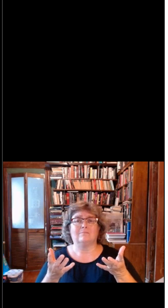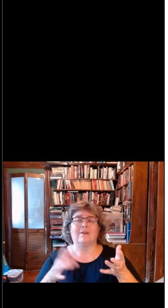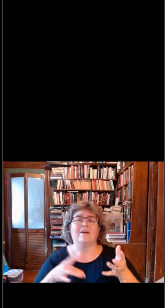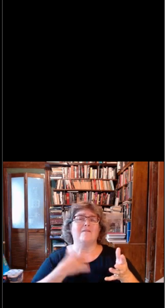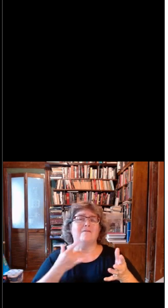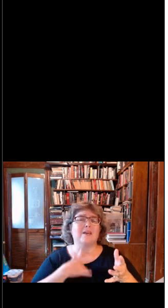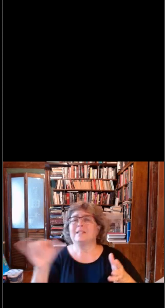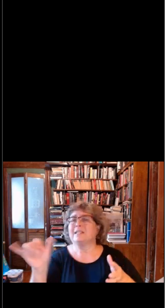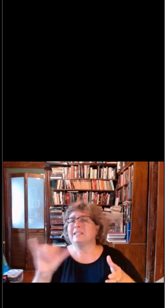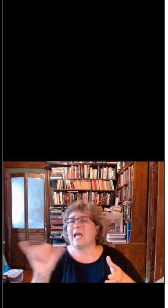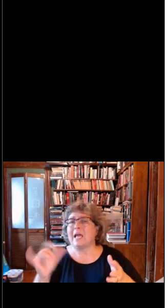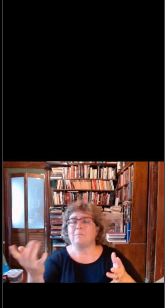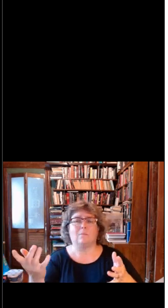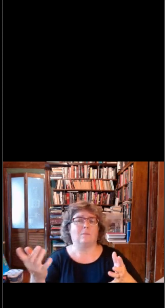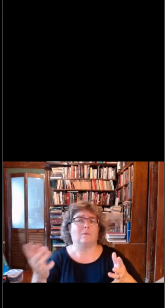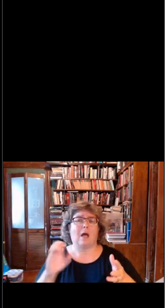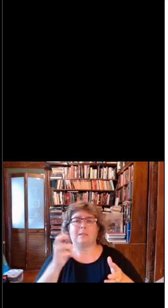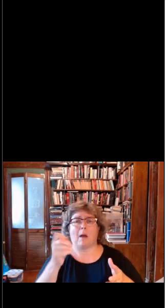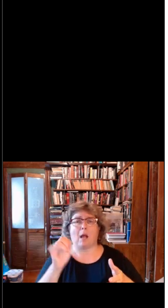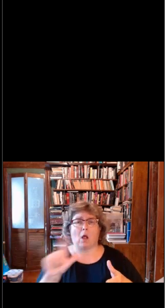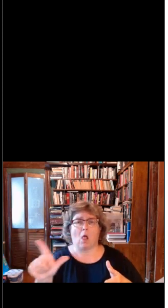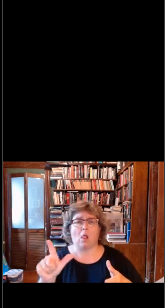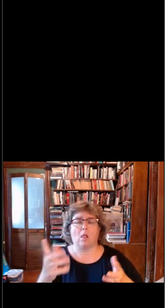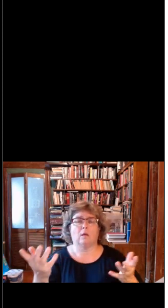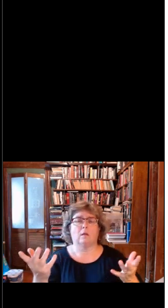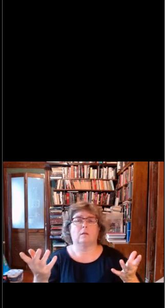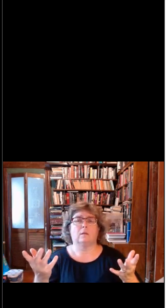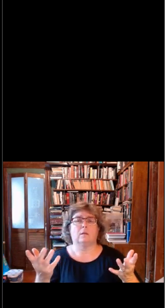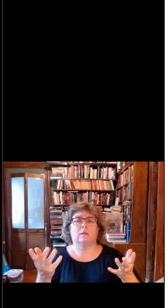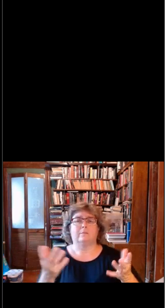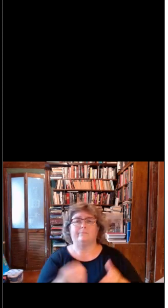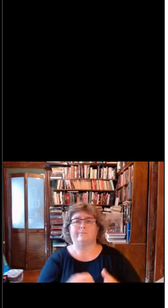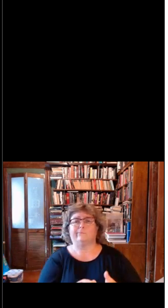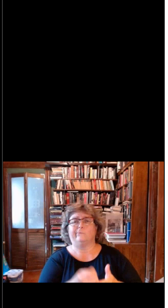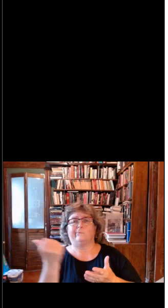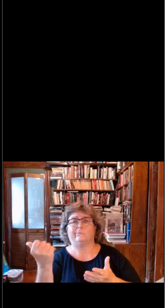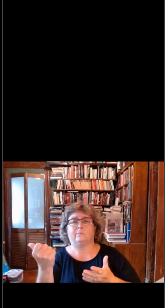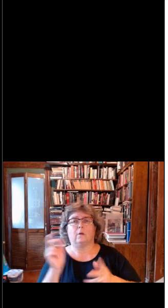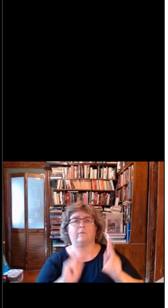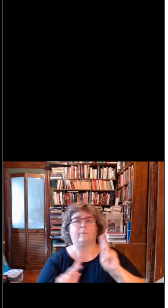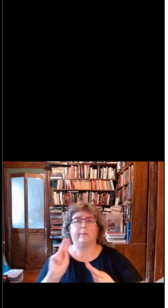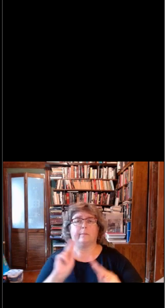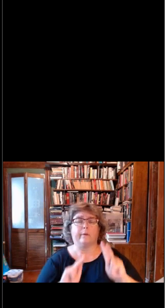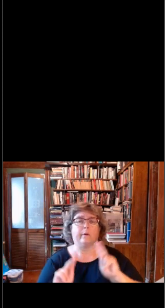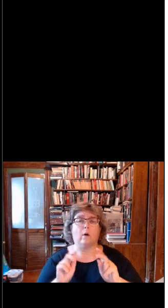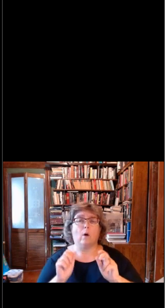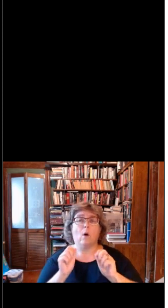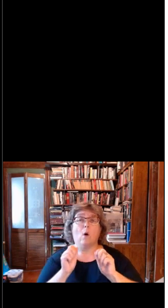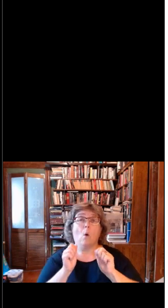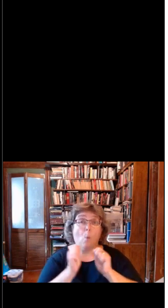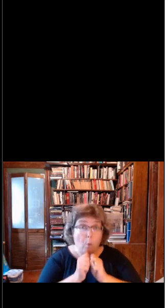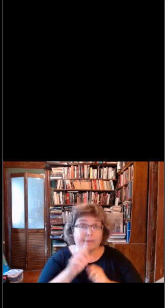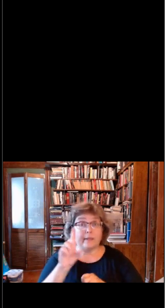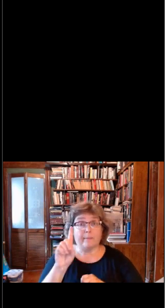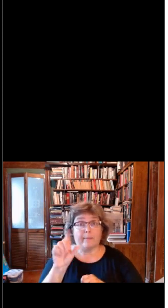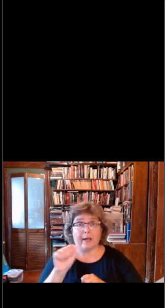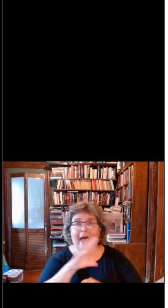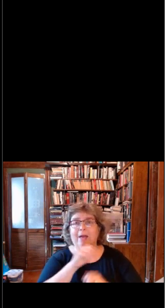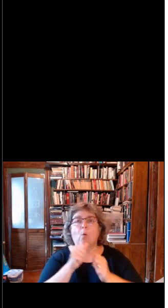Michael's sentiment about the exclusion of folks with and without disabilities in